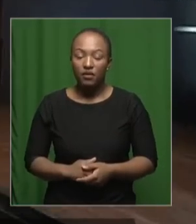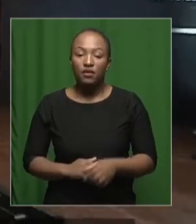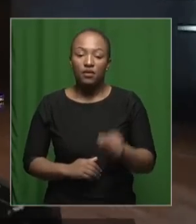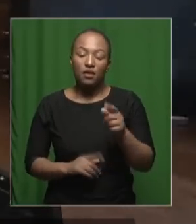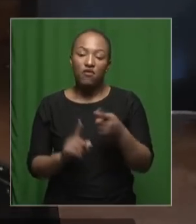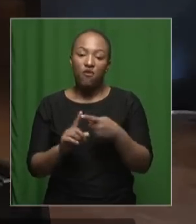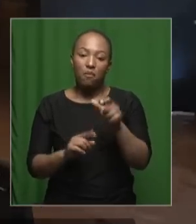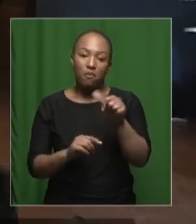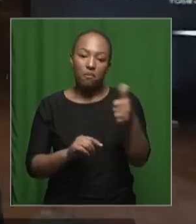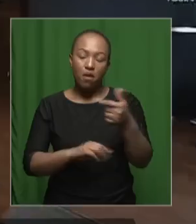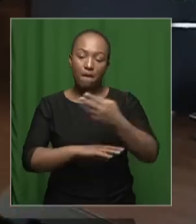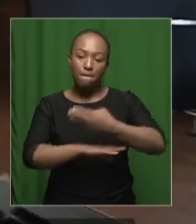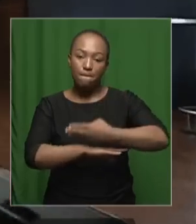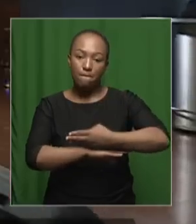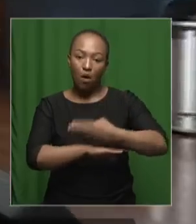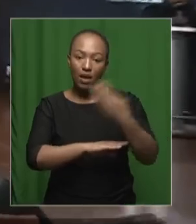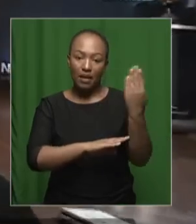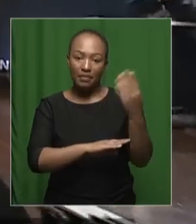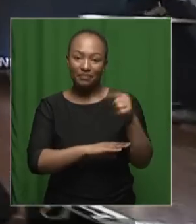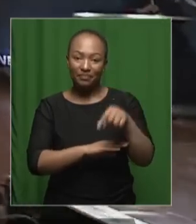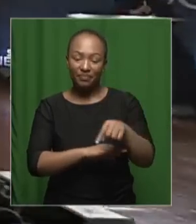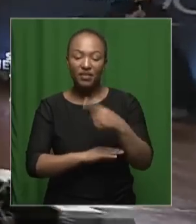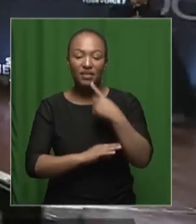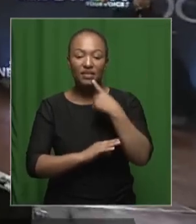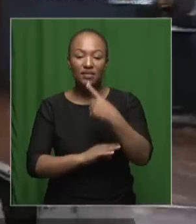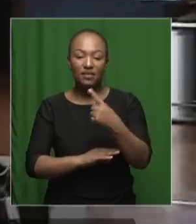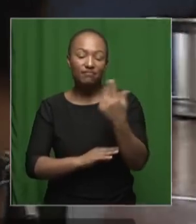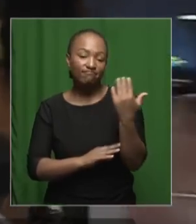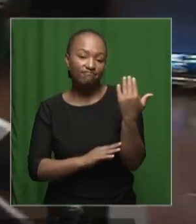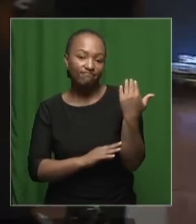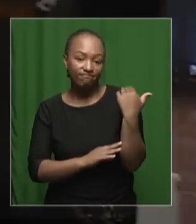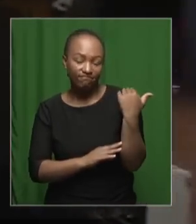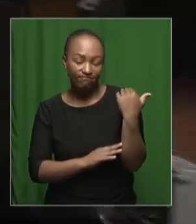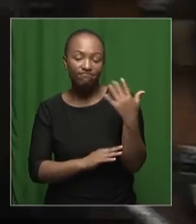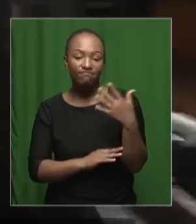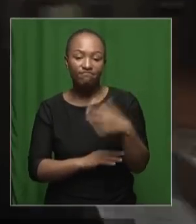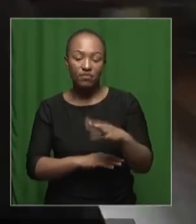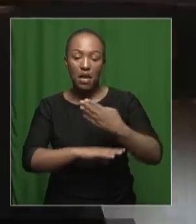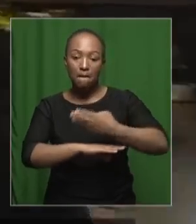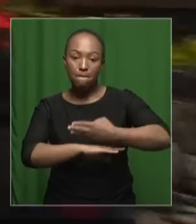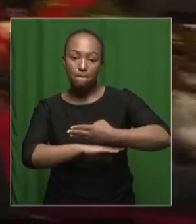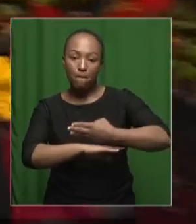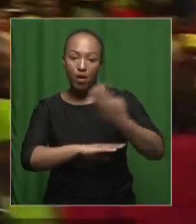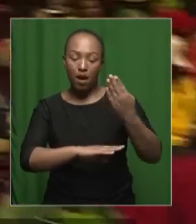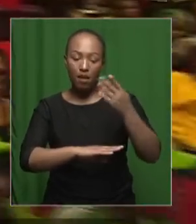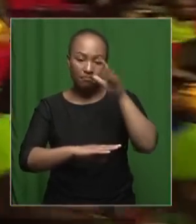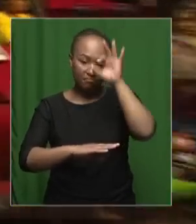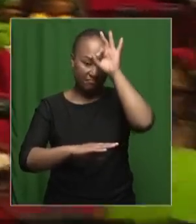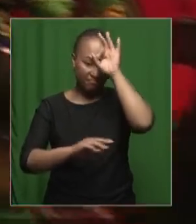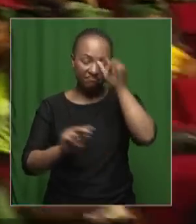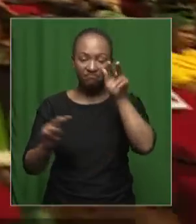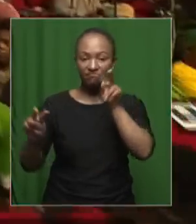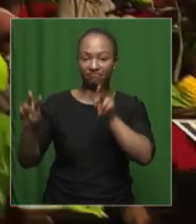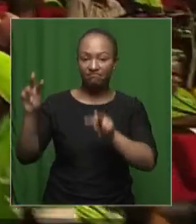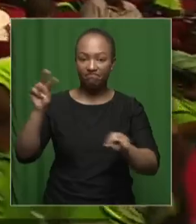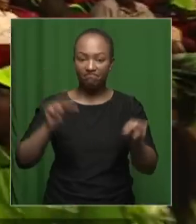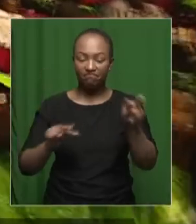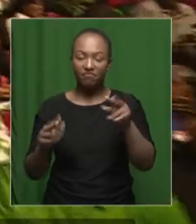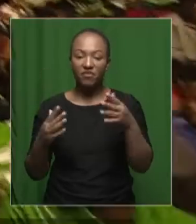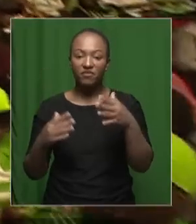Border Management Authority saying that since the deployment of the border guards, they managed to intercept